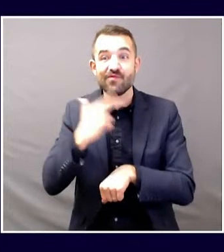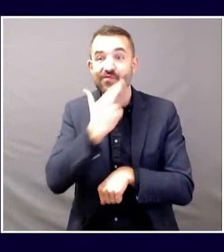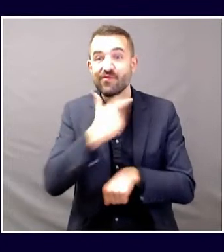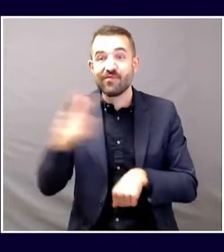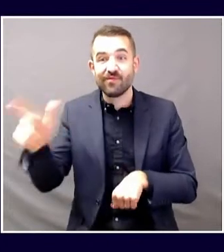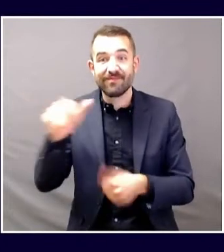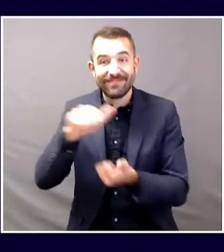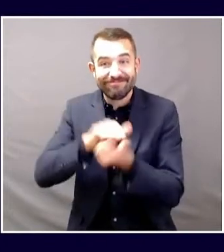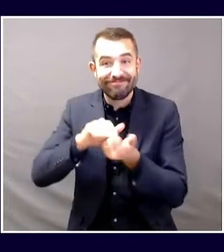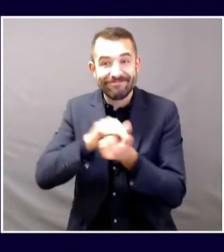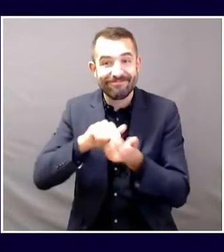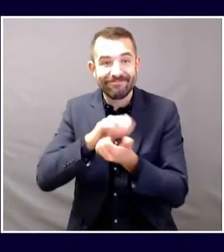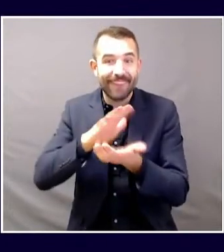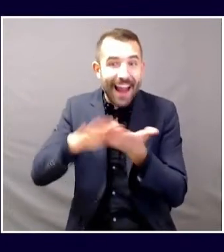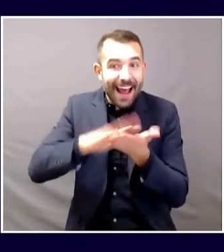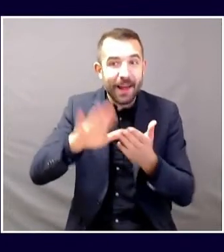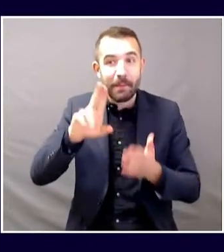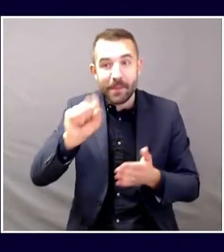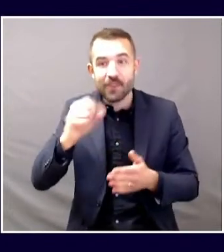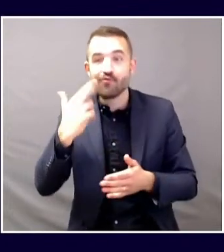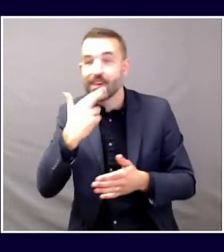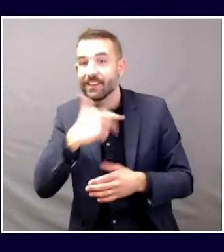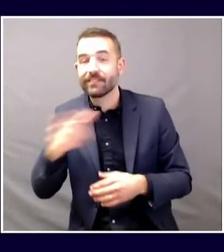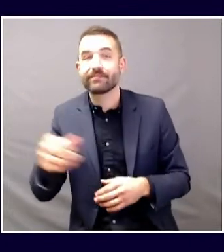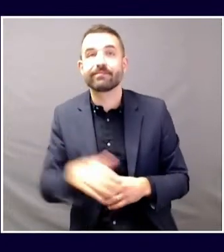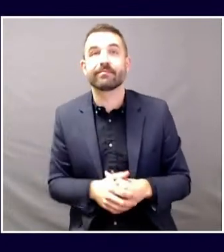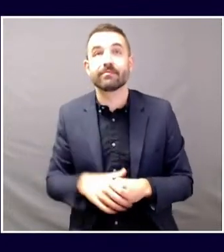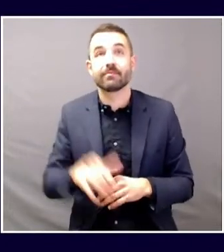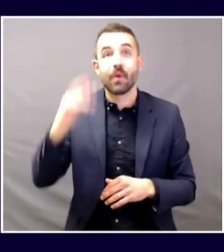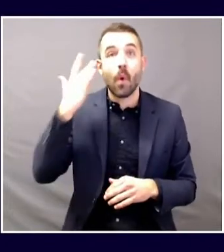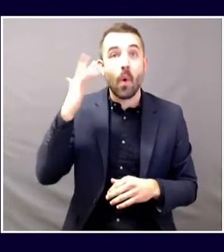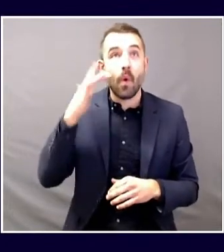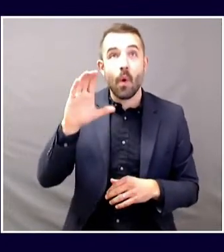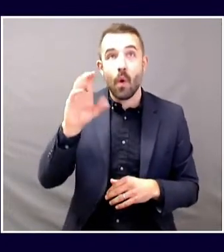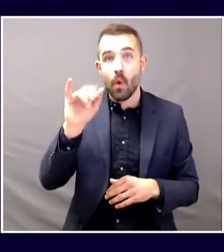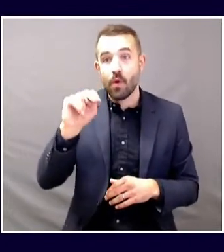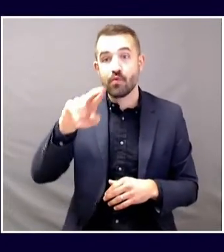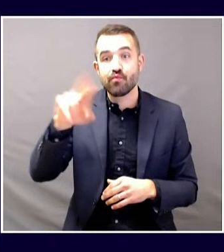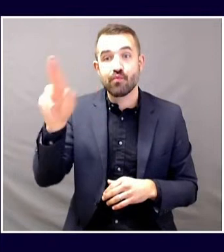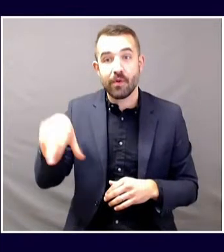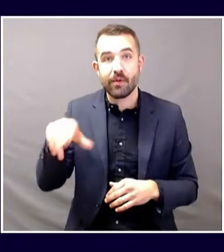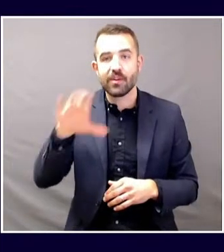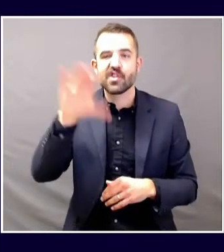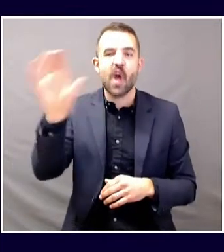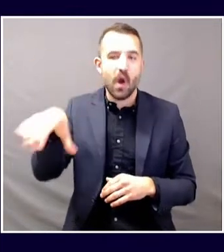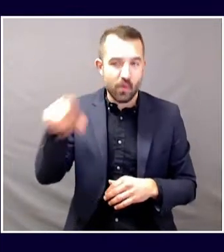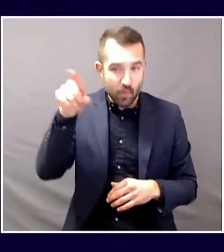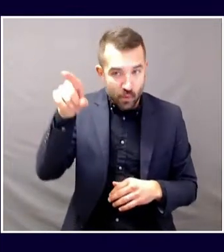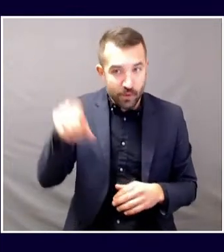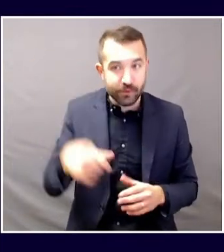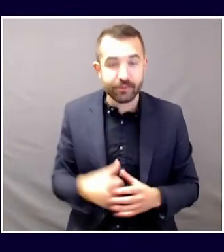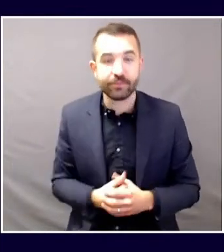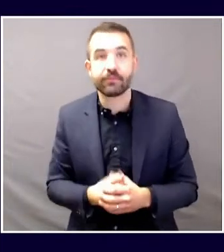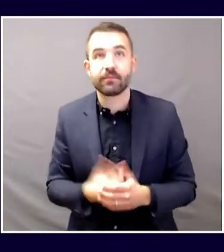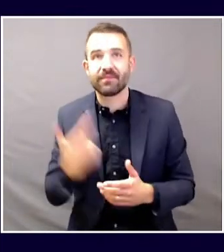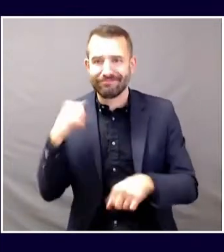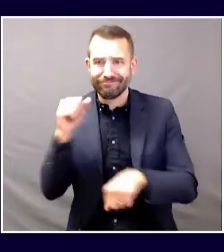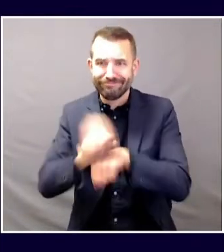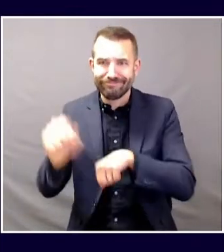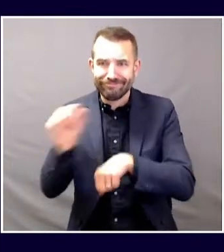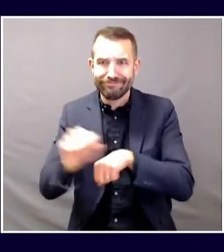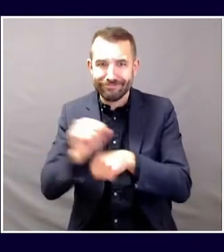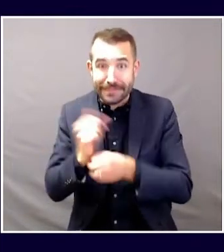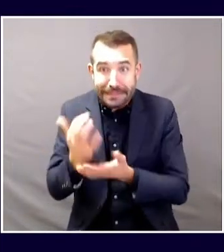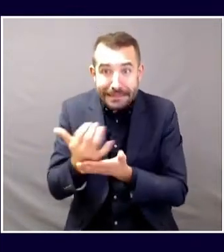Gold Coin restaurant in Chicago for a long time until he earned enough money to buy